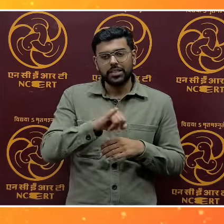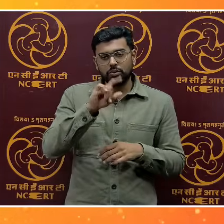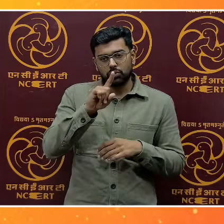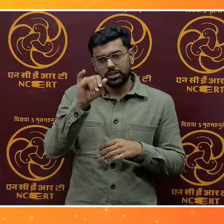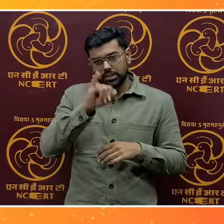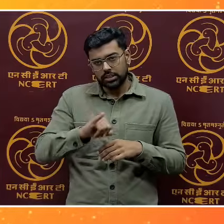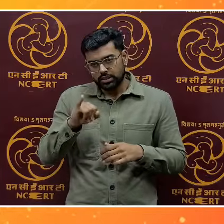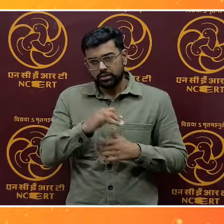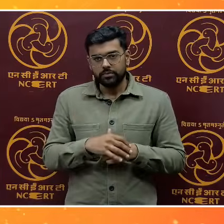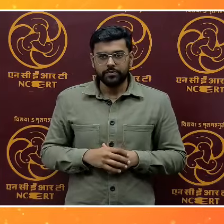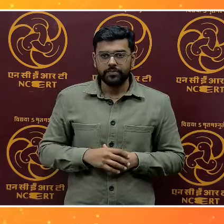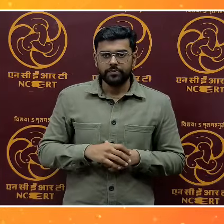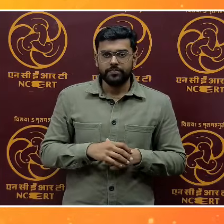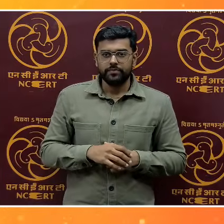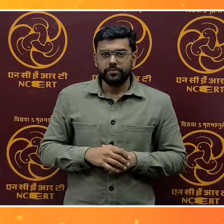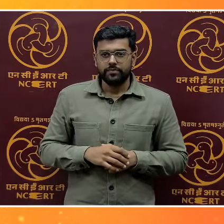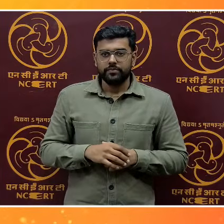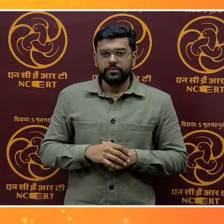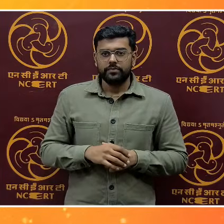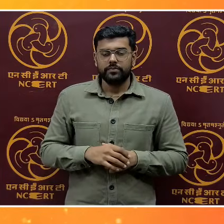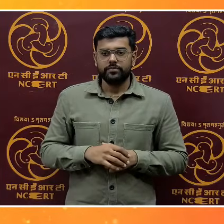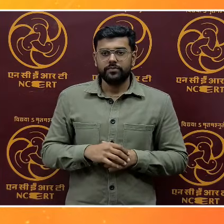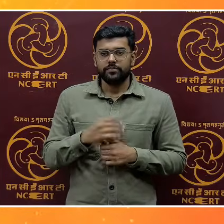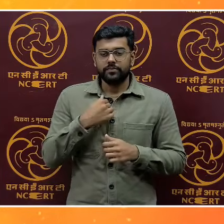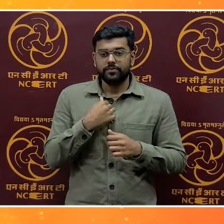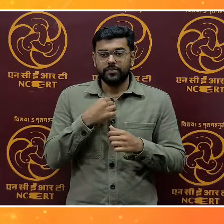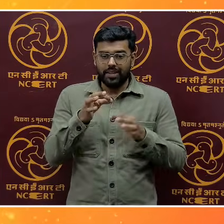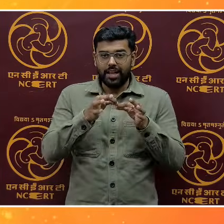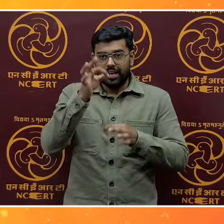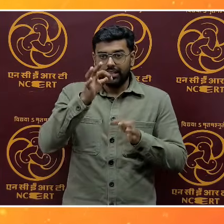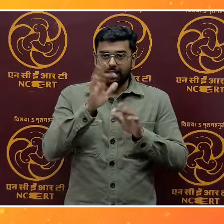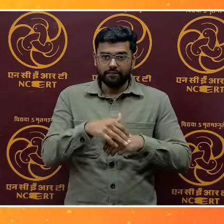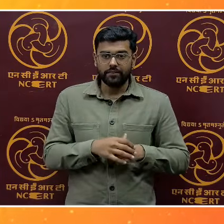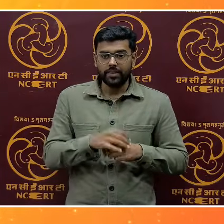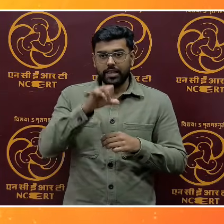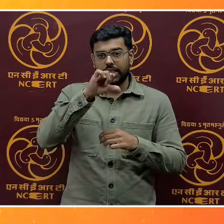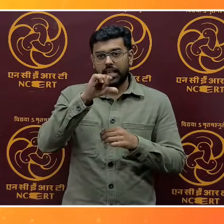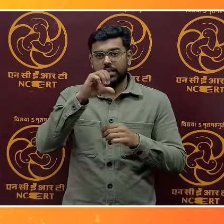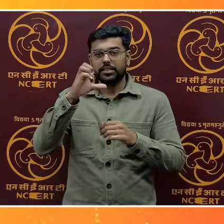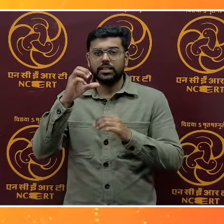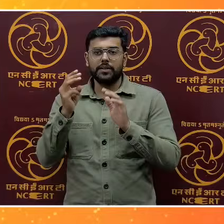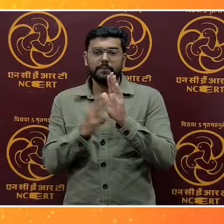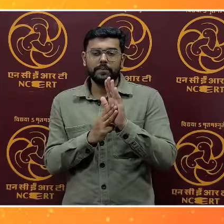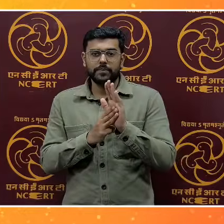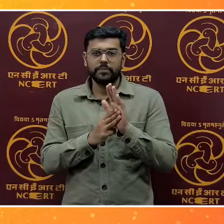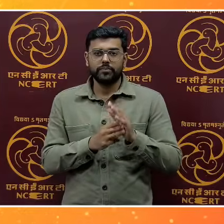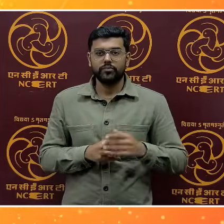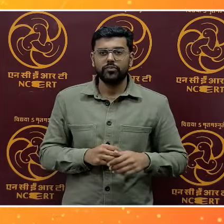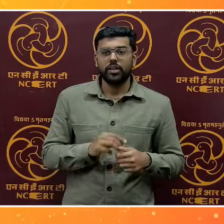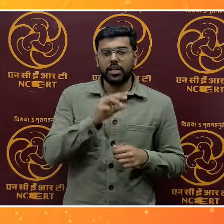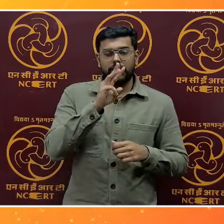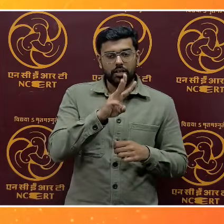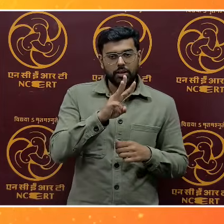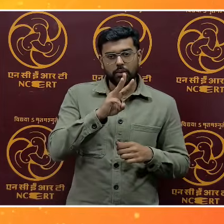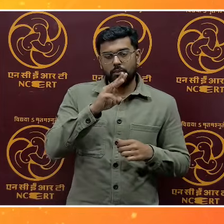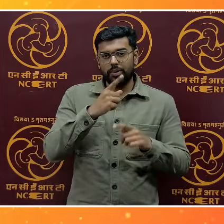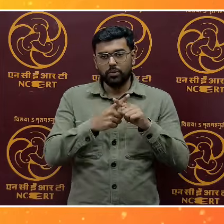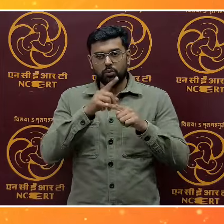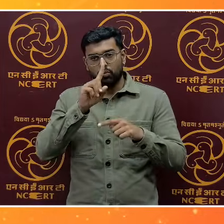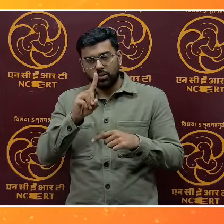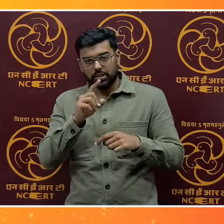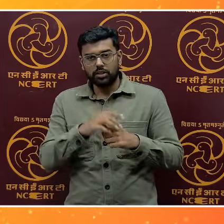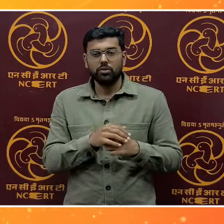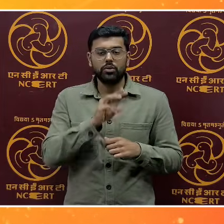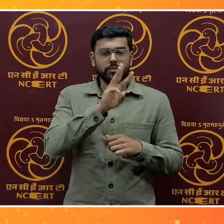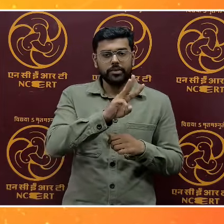616 and I have given the height also as 9 centimeters. So 3 ones are and 3